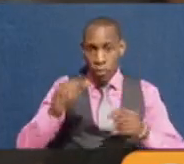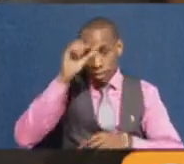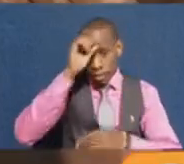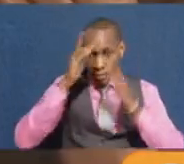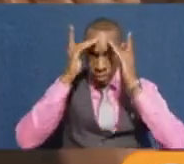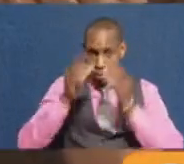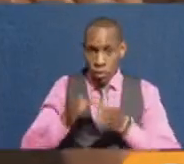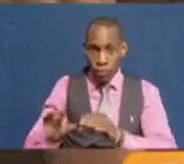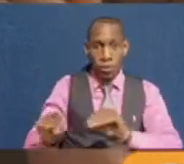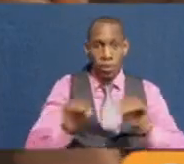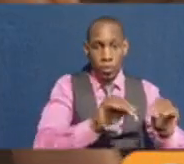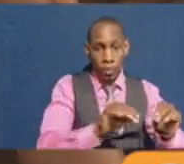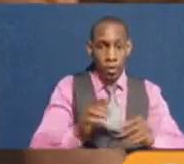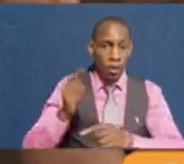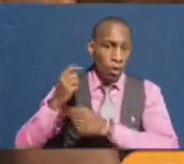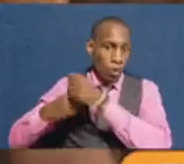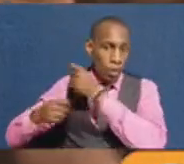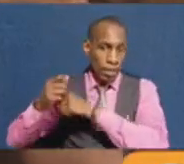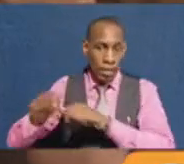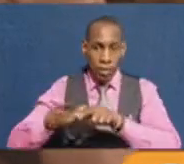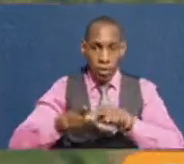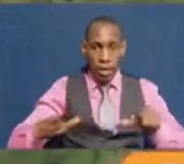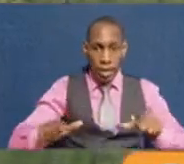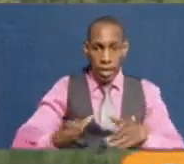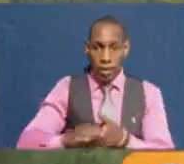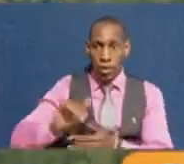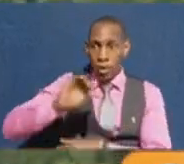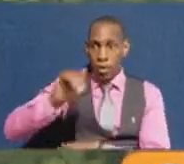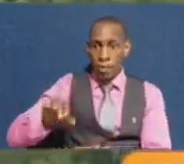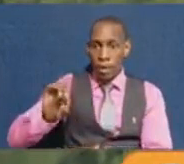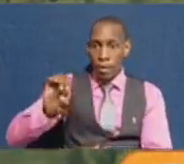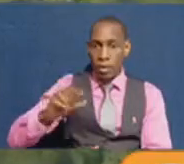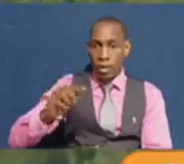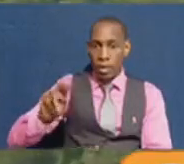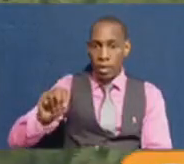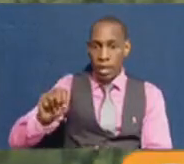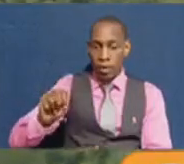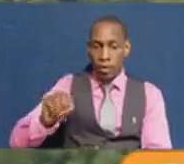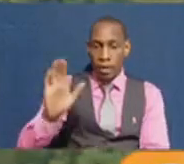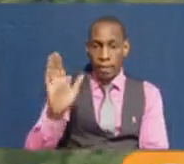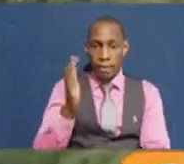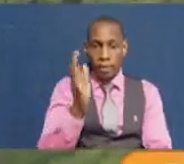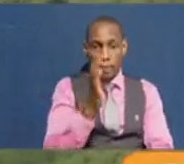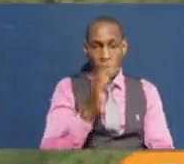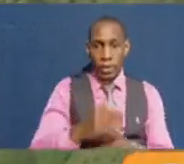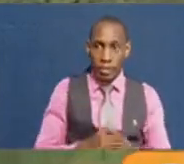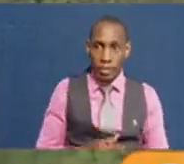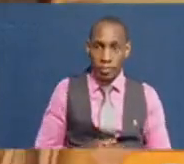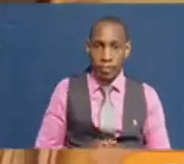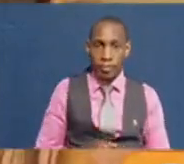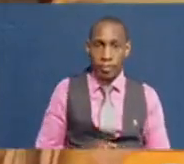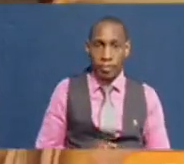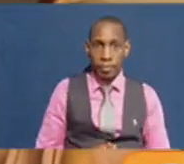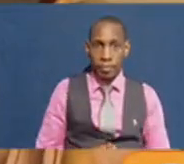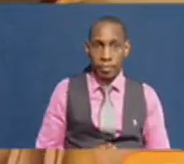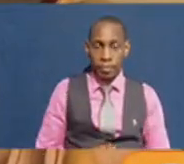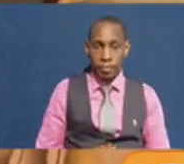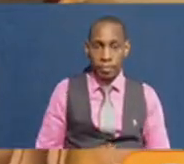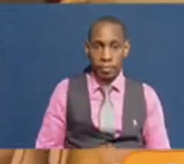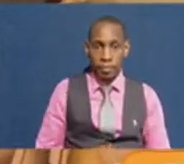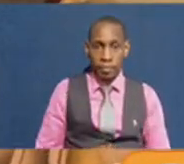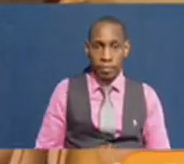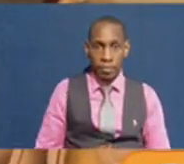them from what they say is the ancestral land within the Mount Elgon Forest, one of Western region's catchment areas. For the following